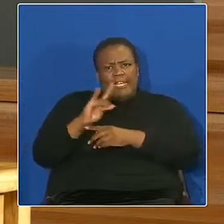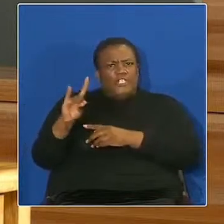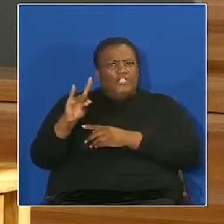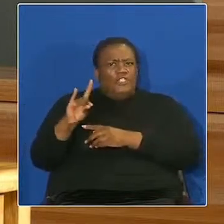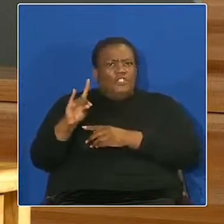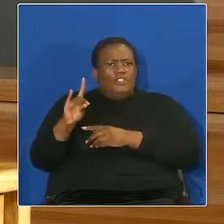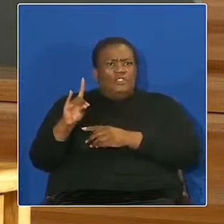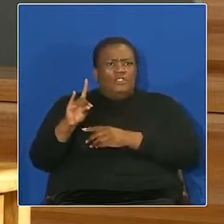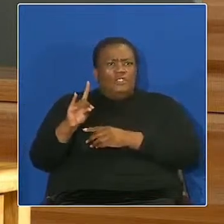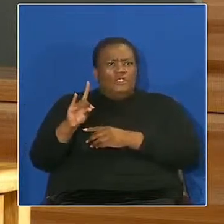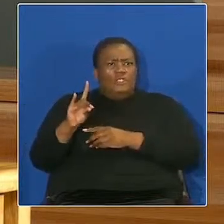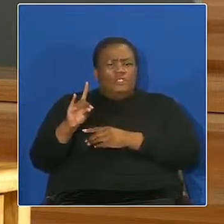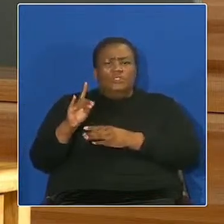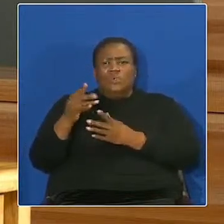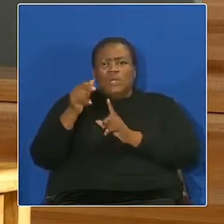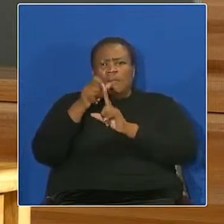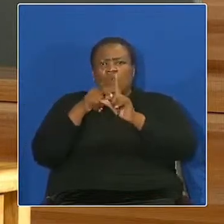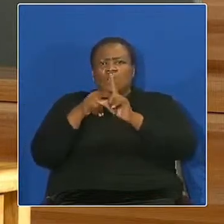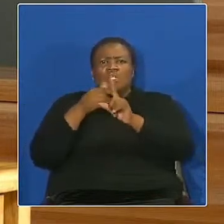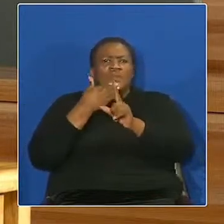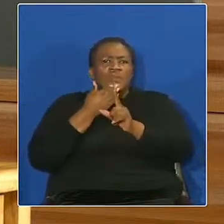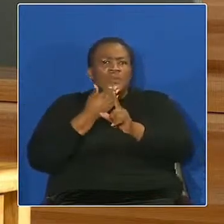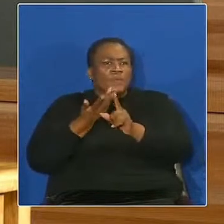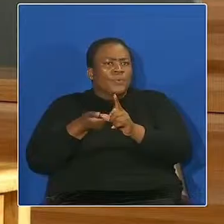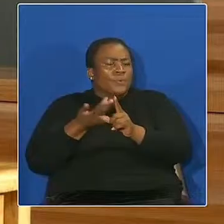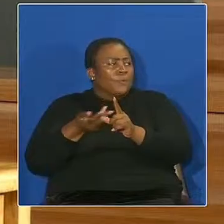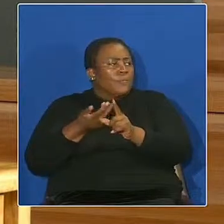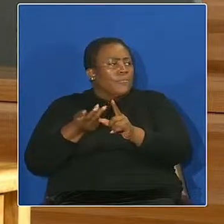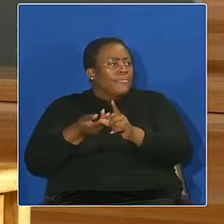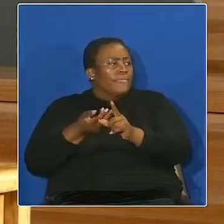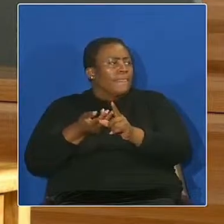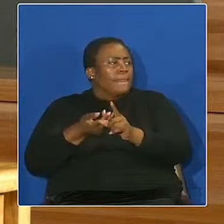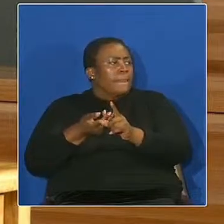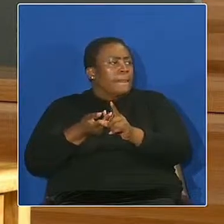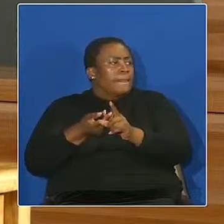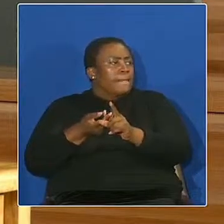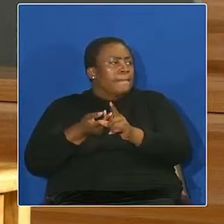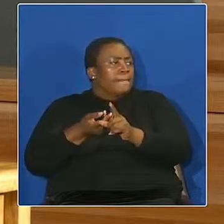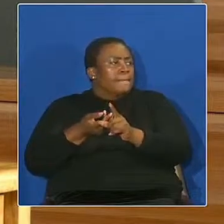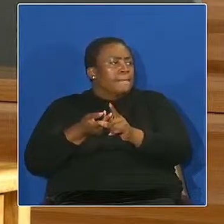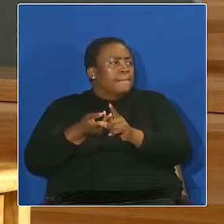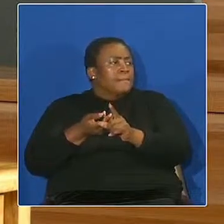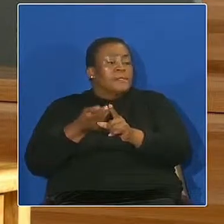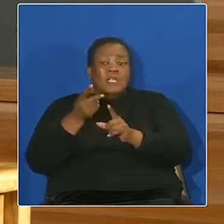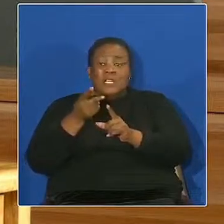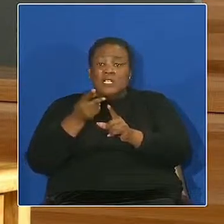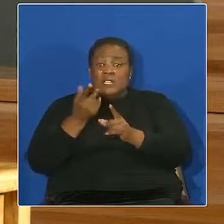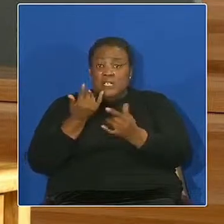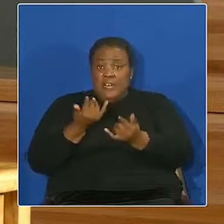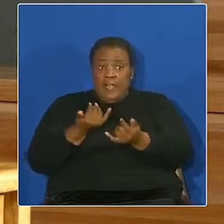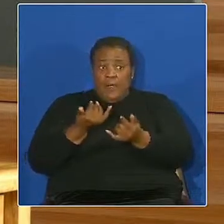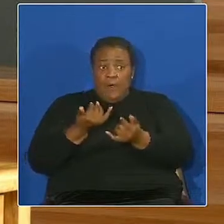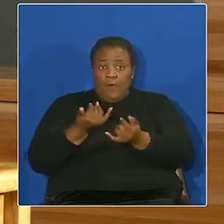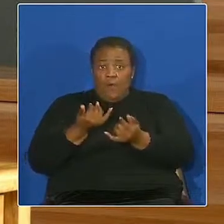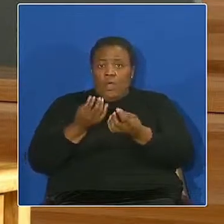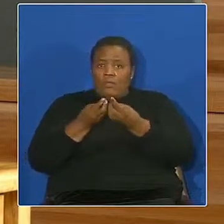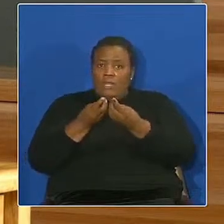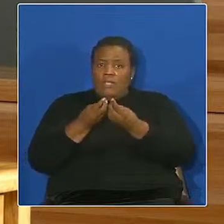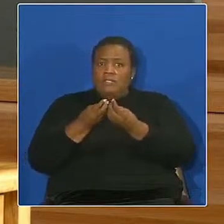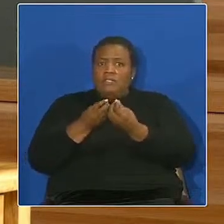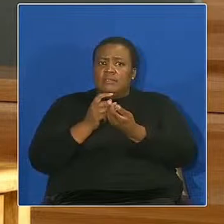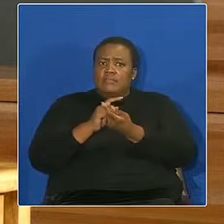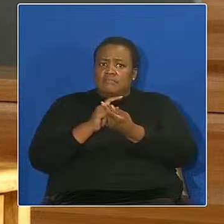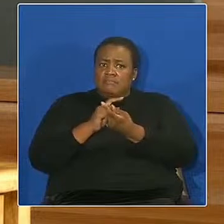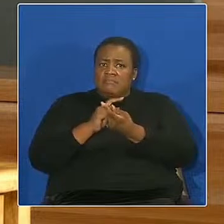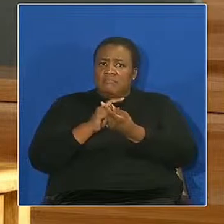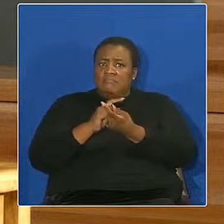relates to and who the he is, etc., you said it would become clearer. Is it at this point that things become clearer, or are we going